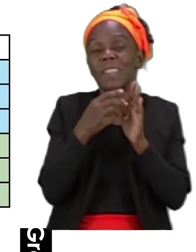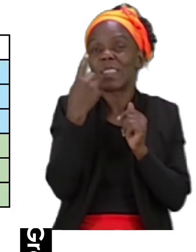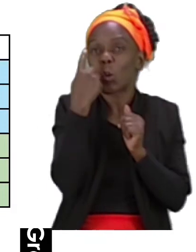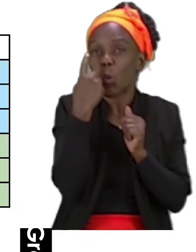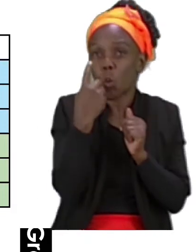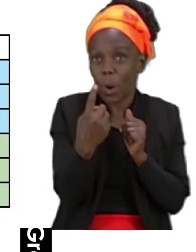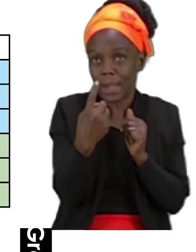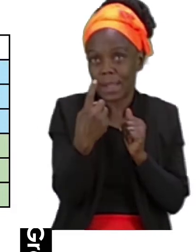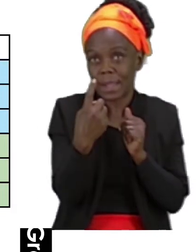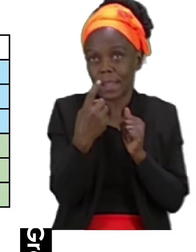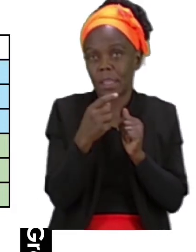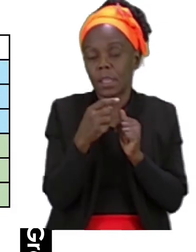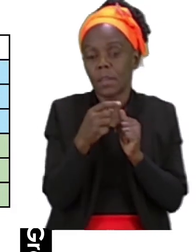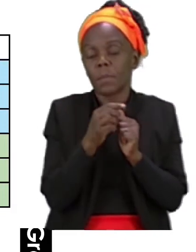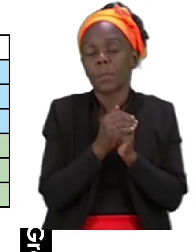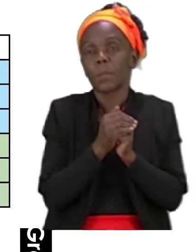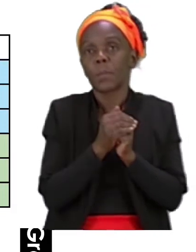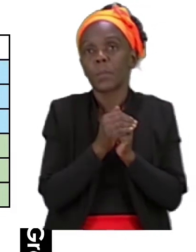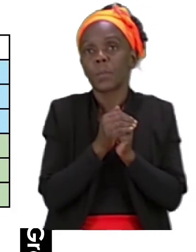which is the word